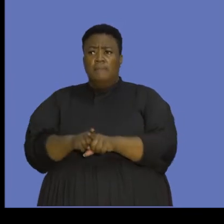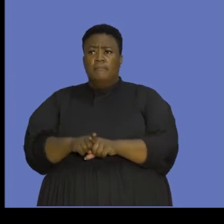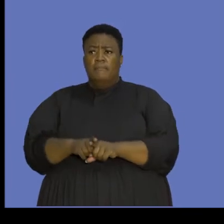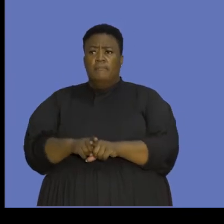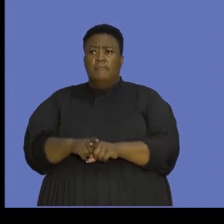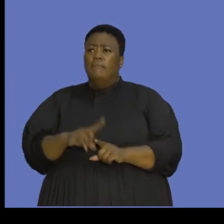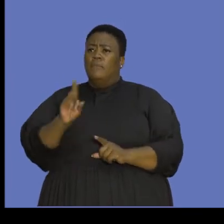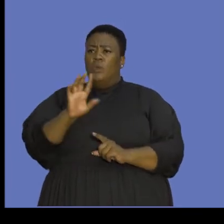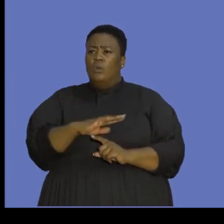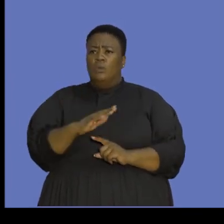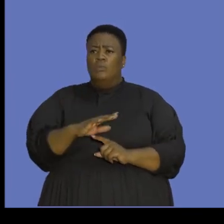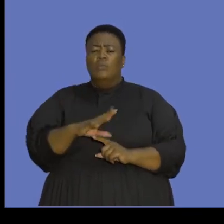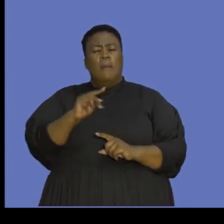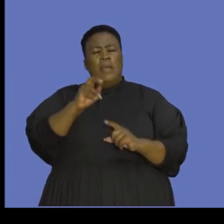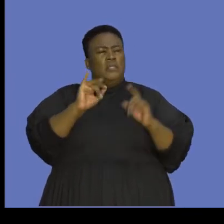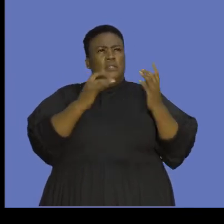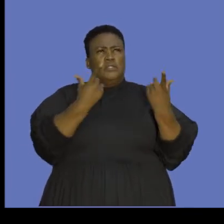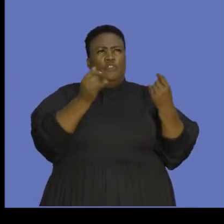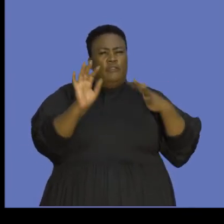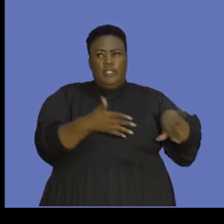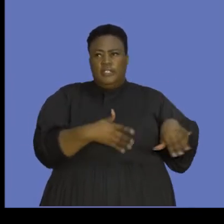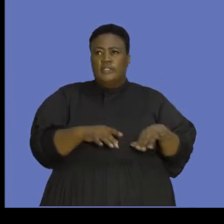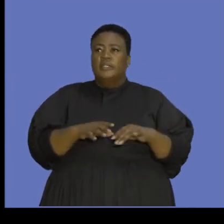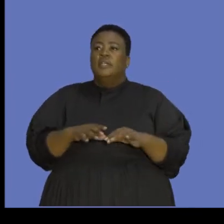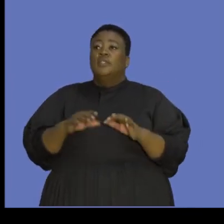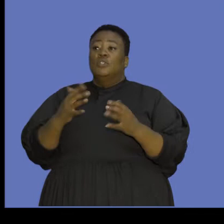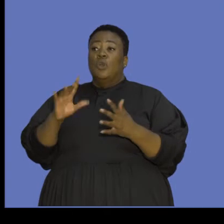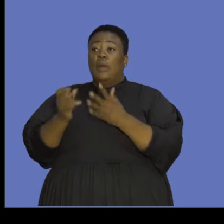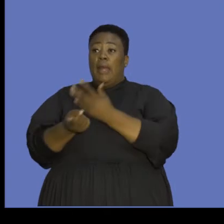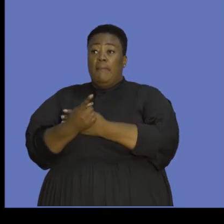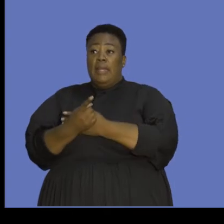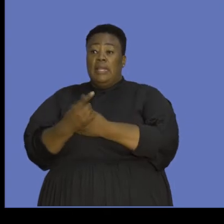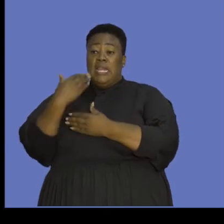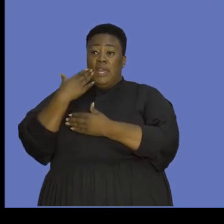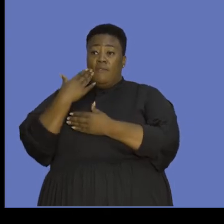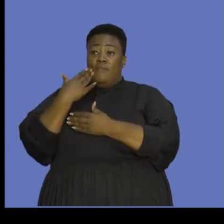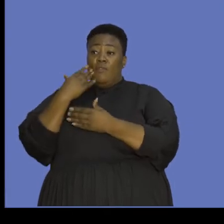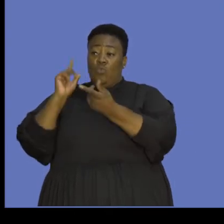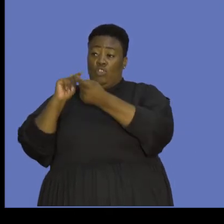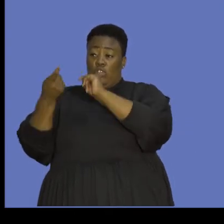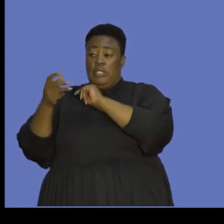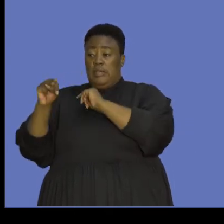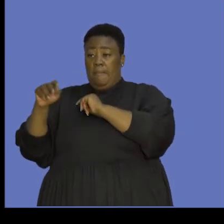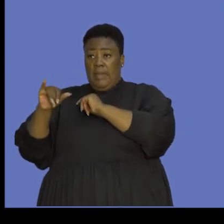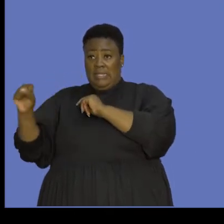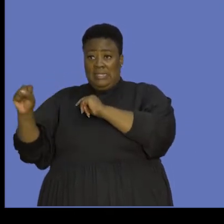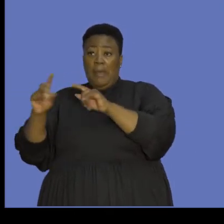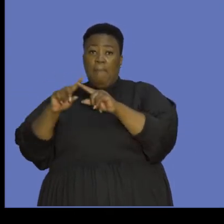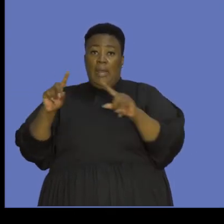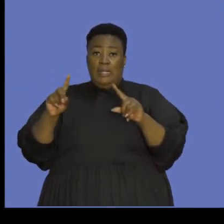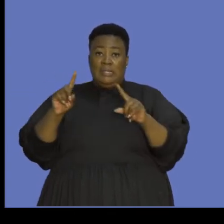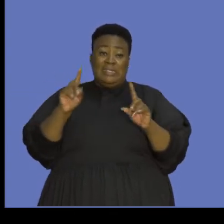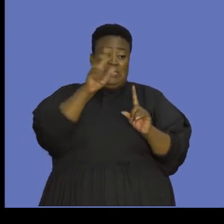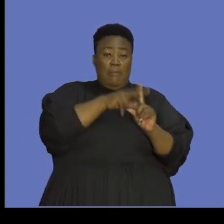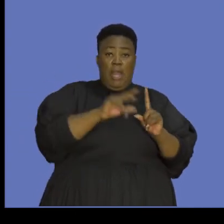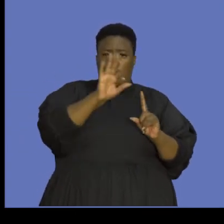No, when we keep the force constant. We've done mass constant. So what happens when we change the mass, but we keep